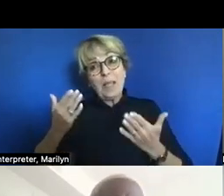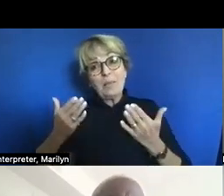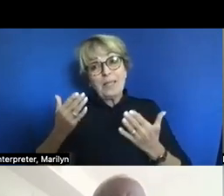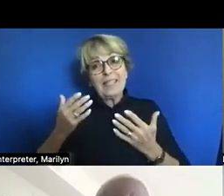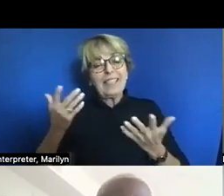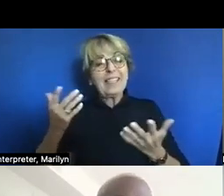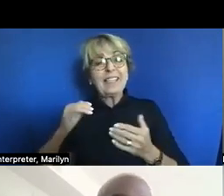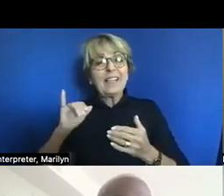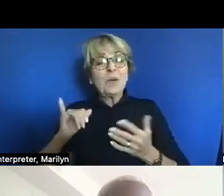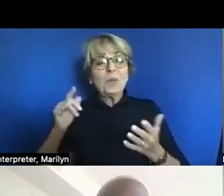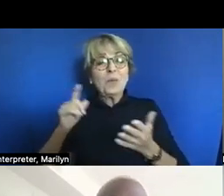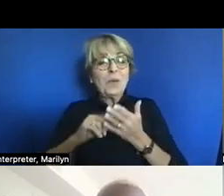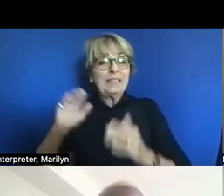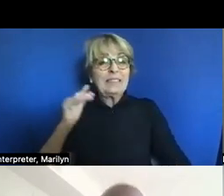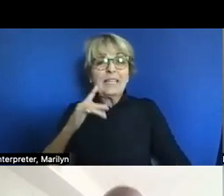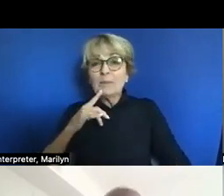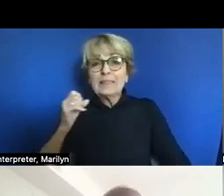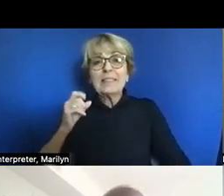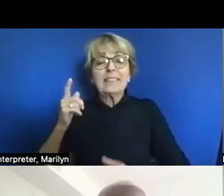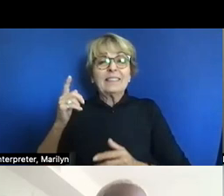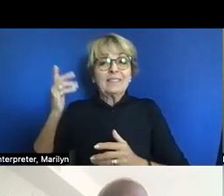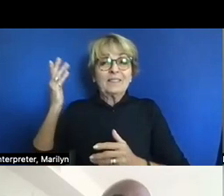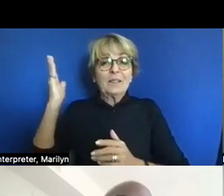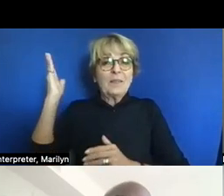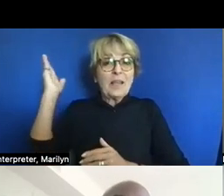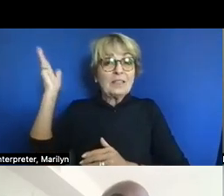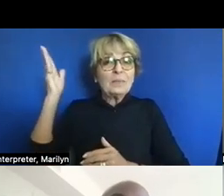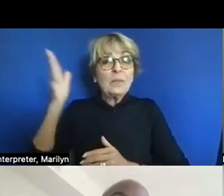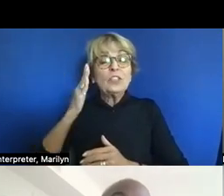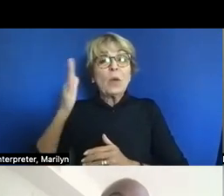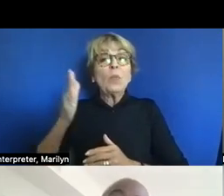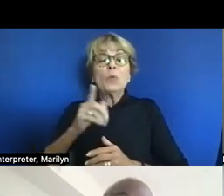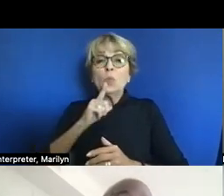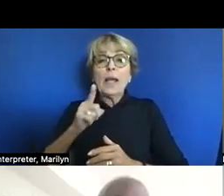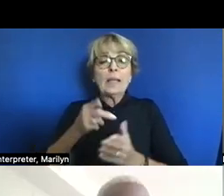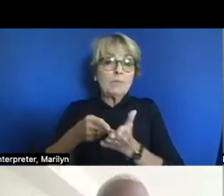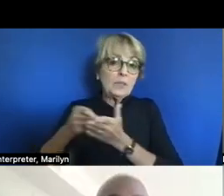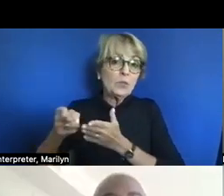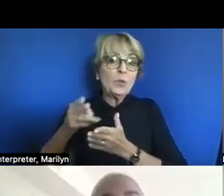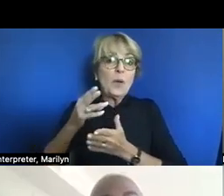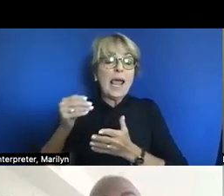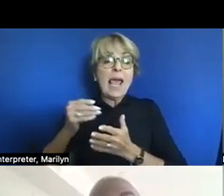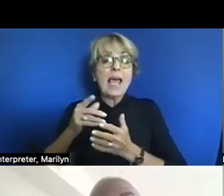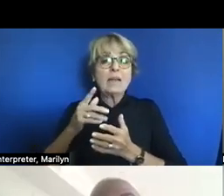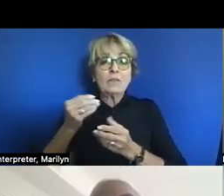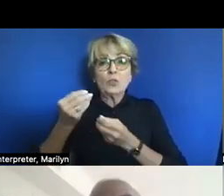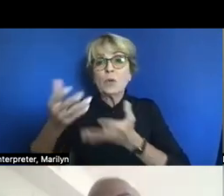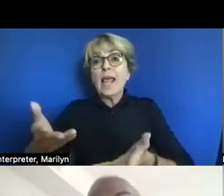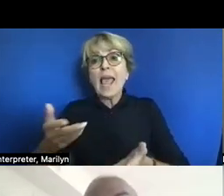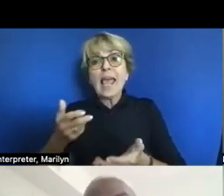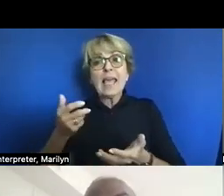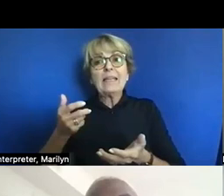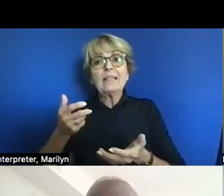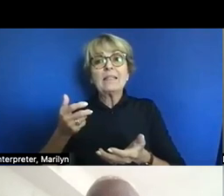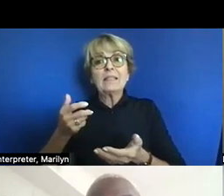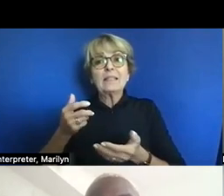mundanity of making a speech that would ring true and create a frequency of